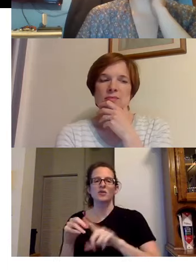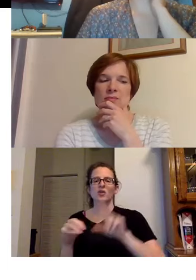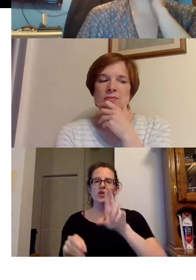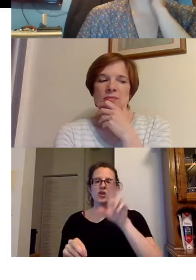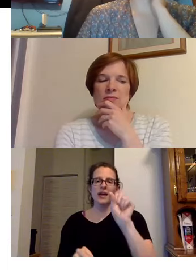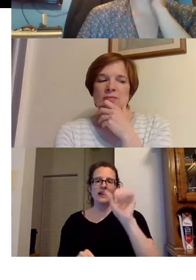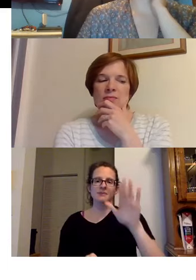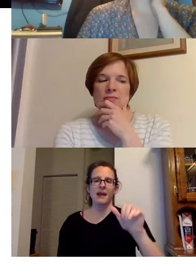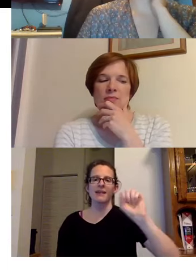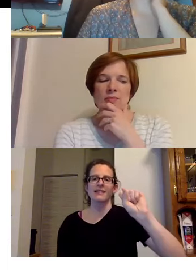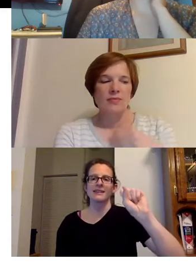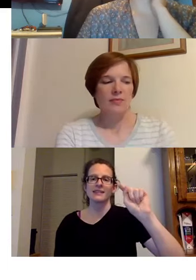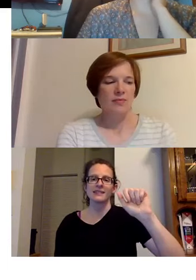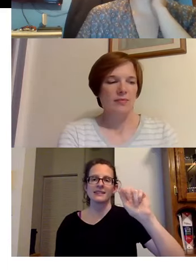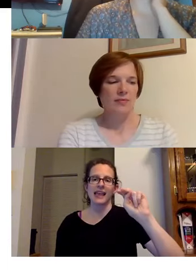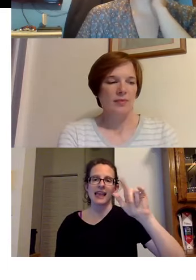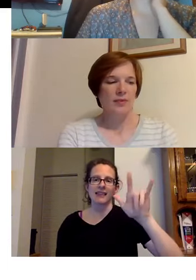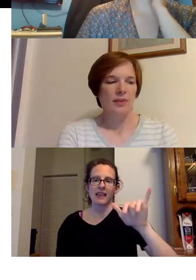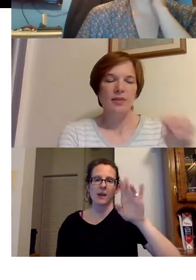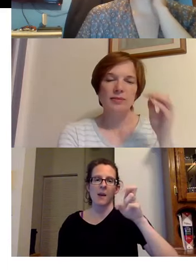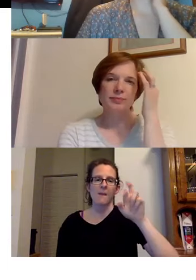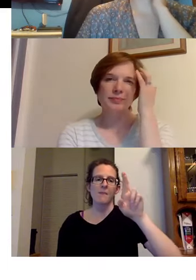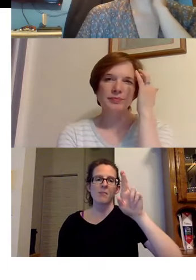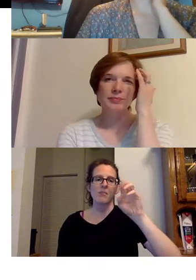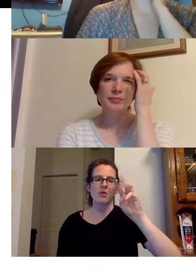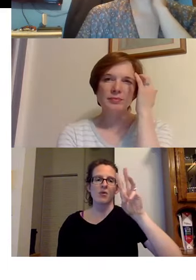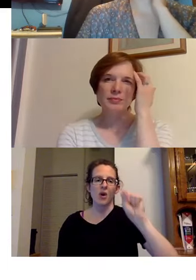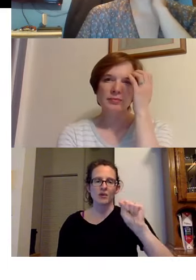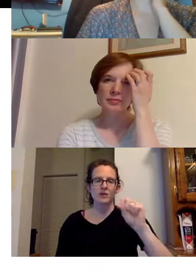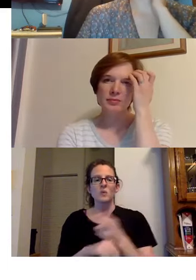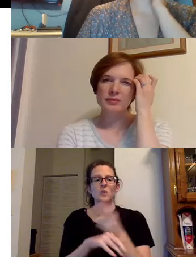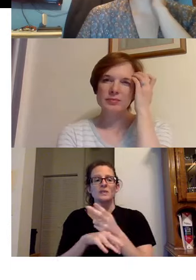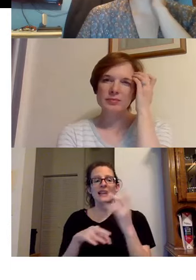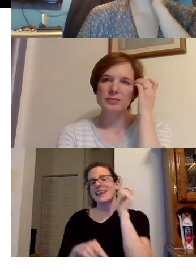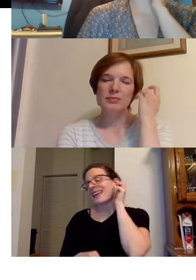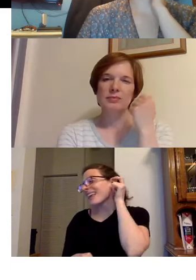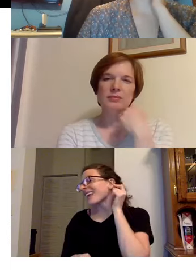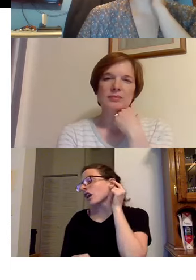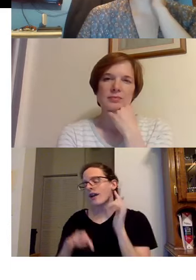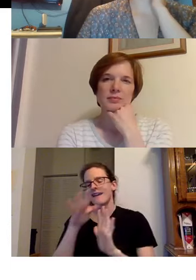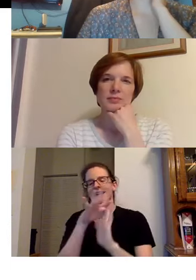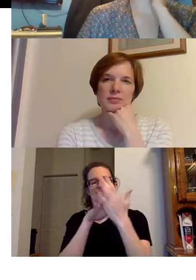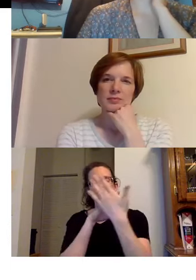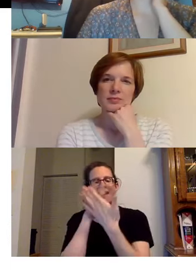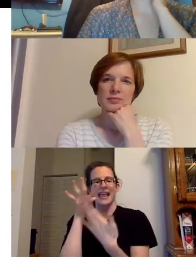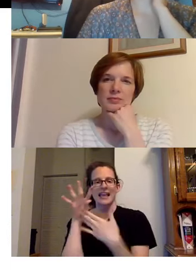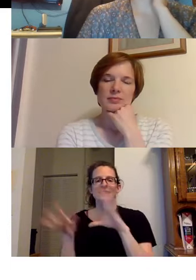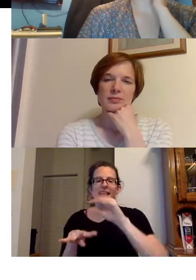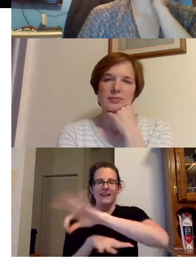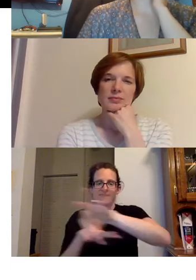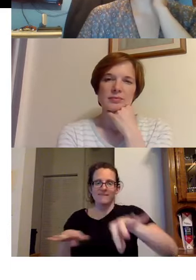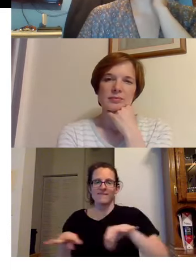what you do is you use points on your feet and your hands and your ears to access specific areas of your